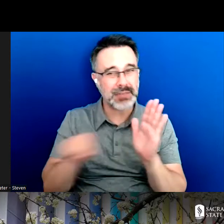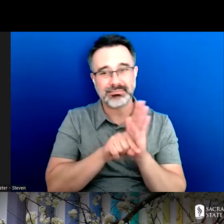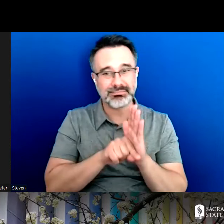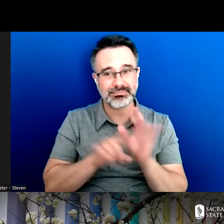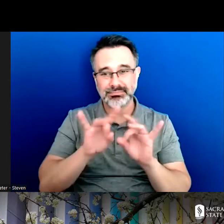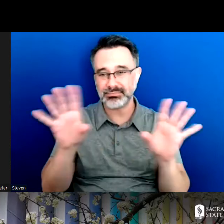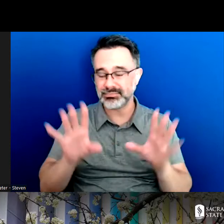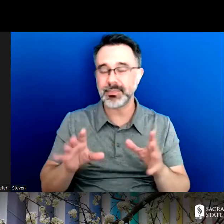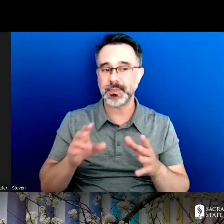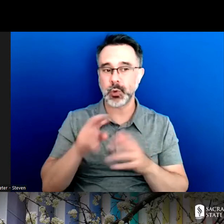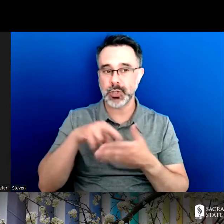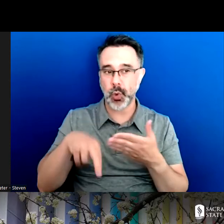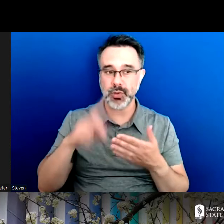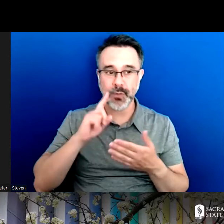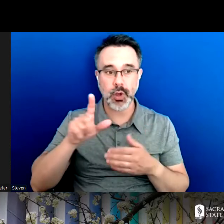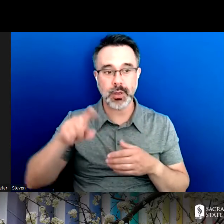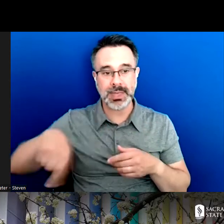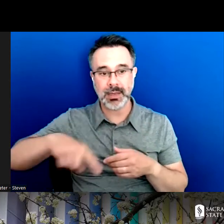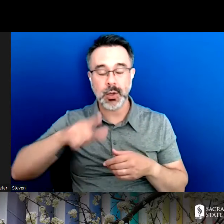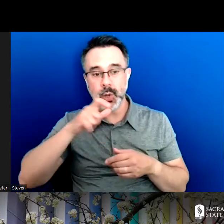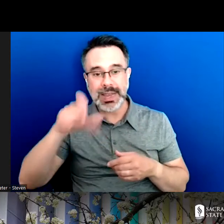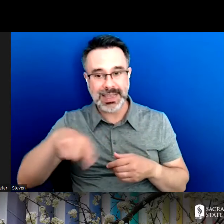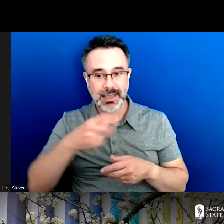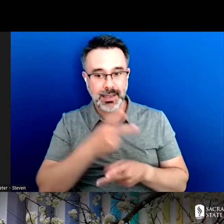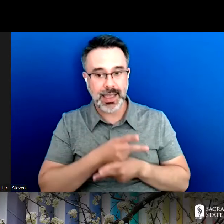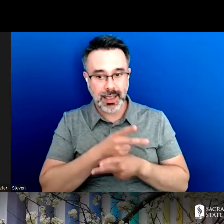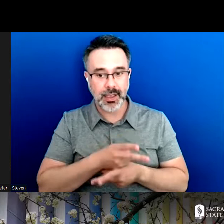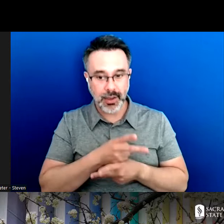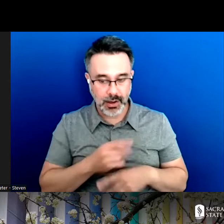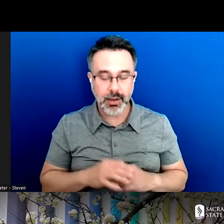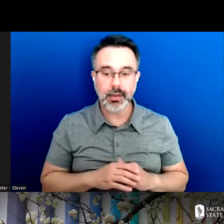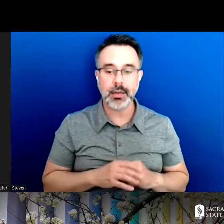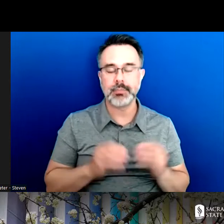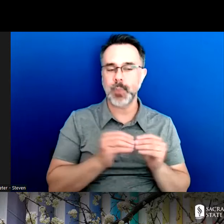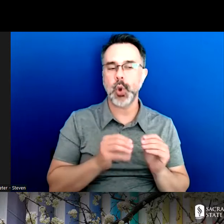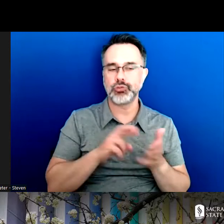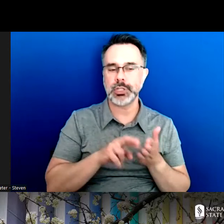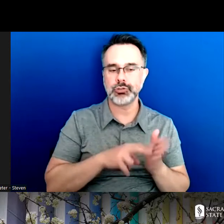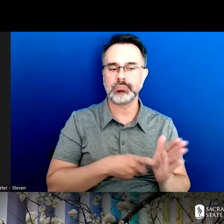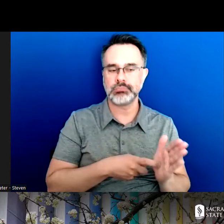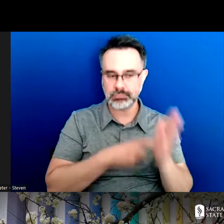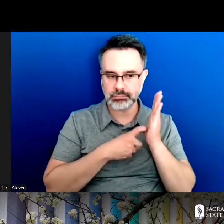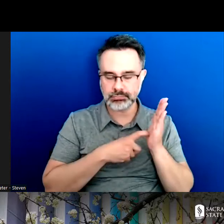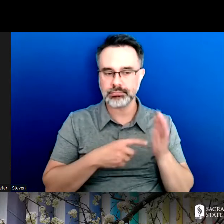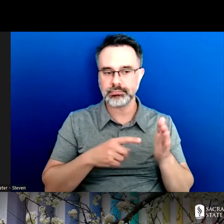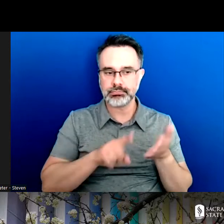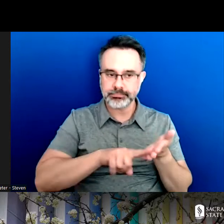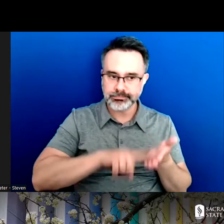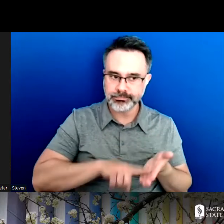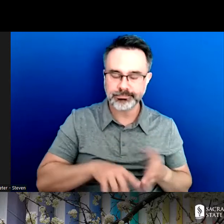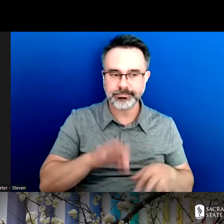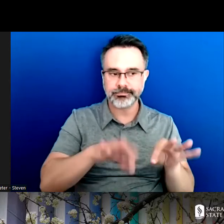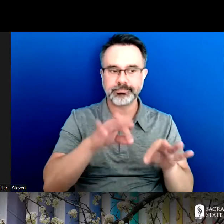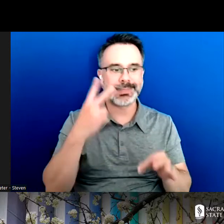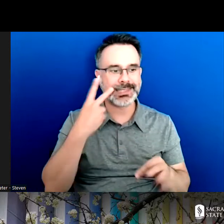care. People within the groups mentioned have varying needs. More research is needed to determine what resources it'll take to move